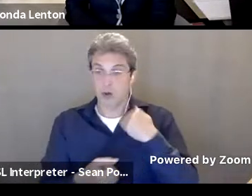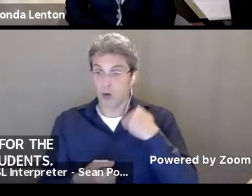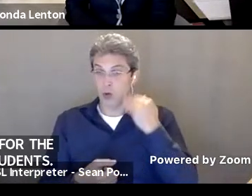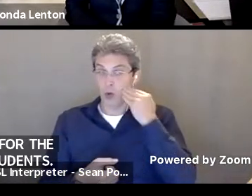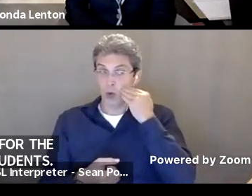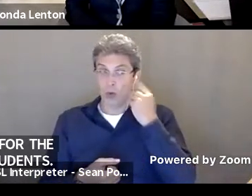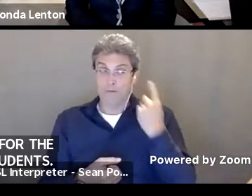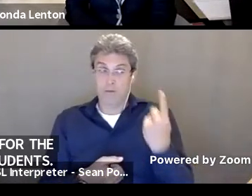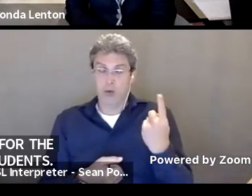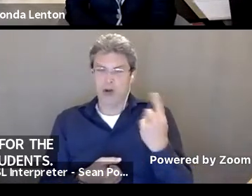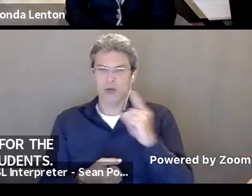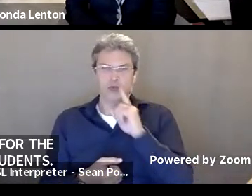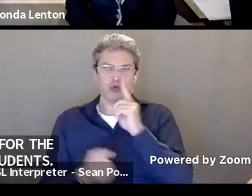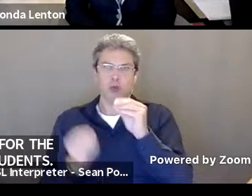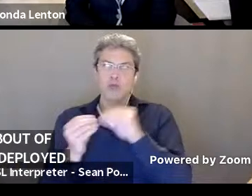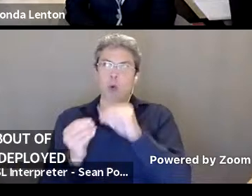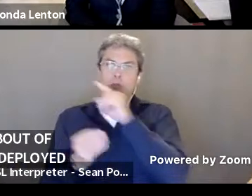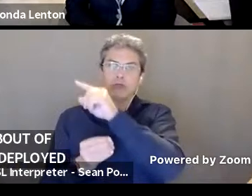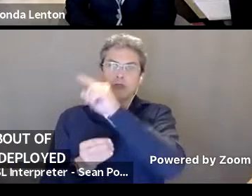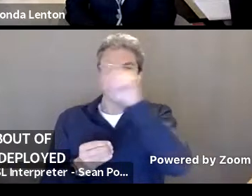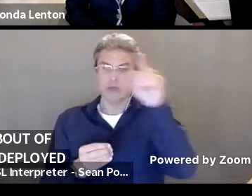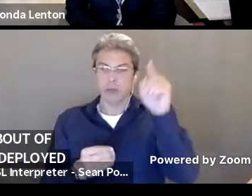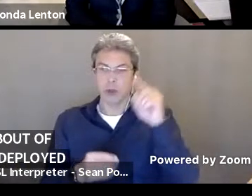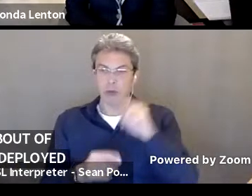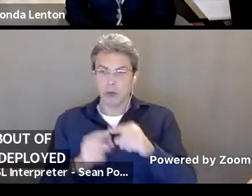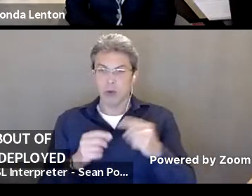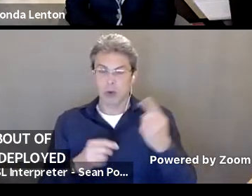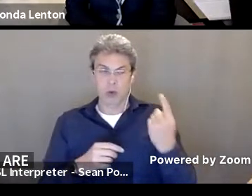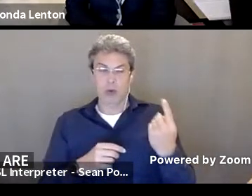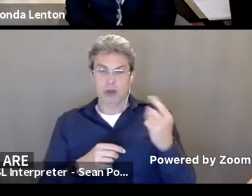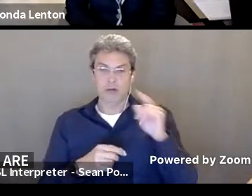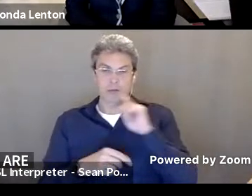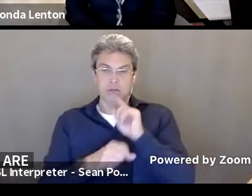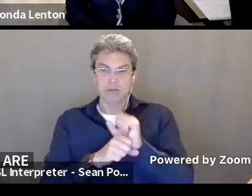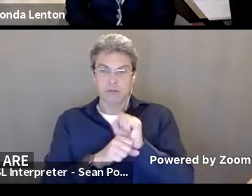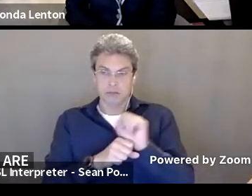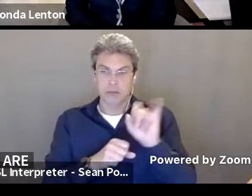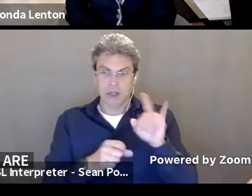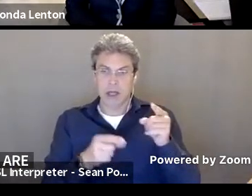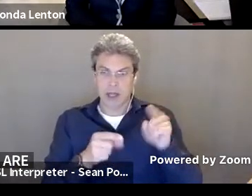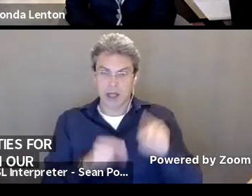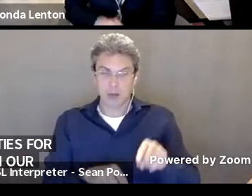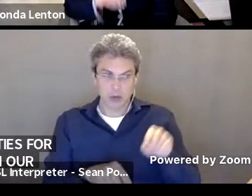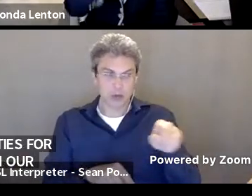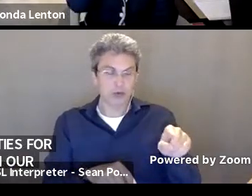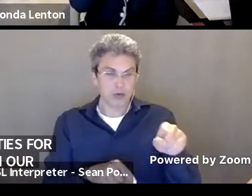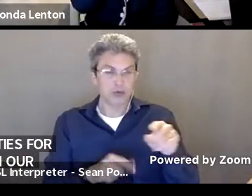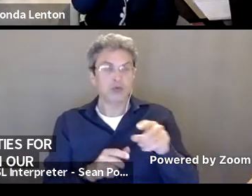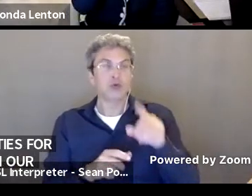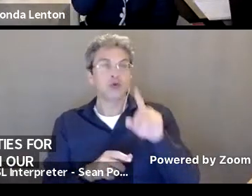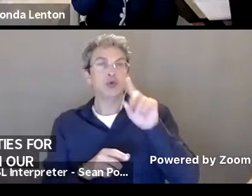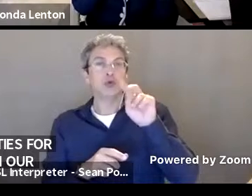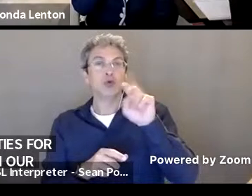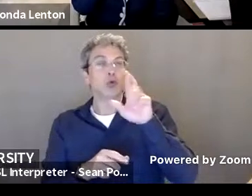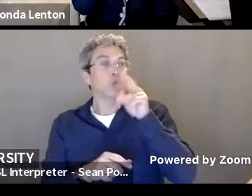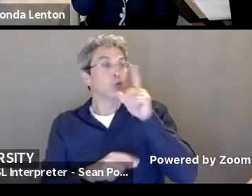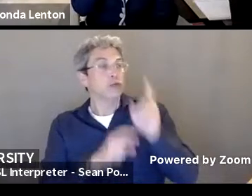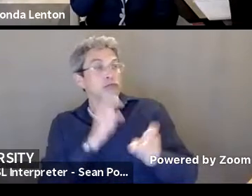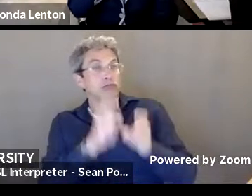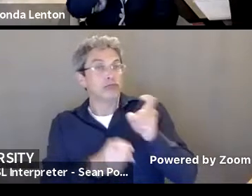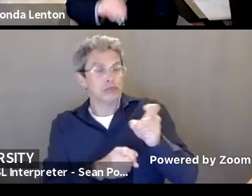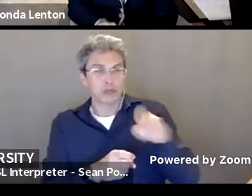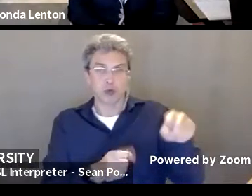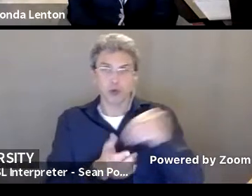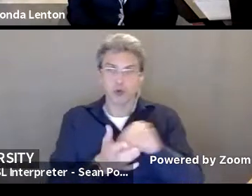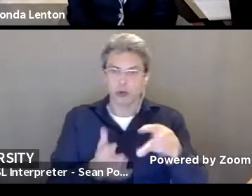come about donors and students that have responded and been receiving the funds. So under